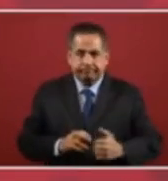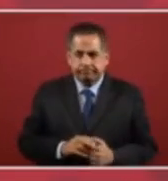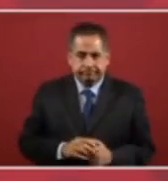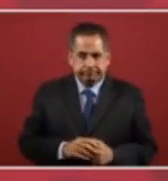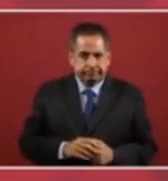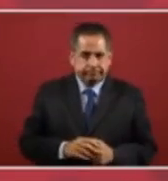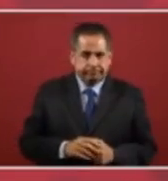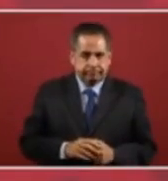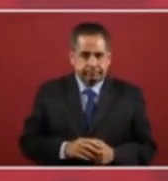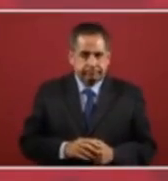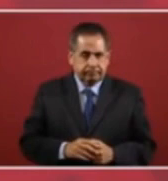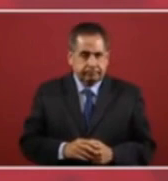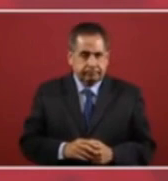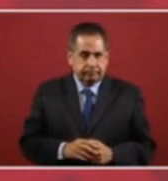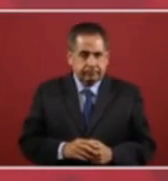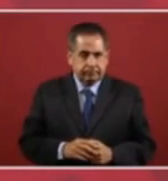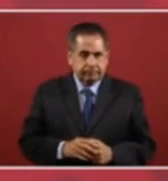it was permitted